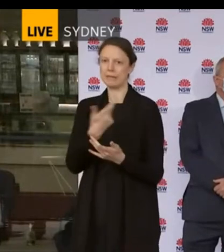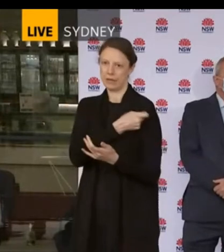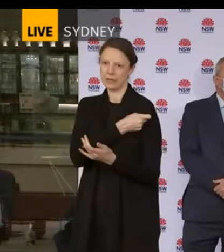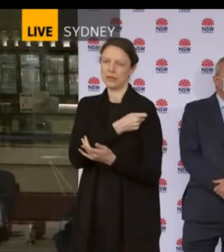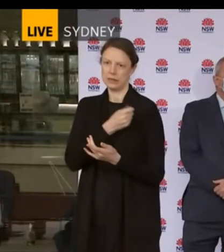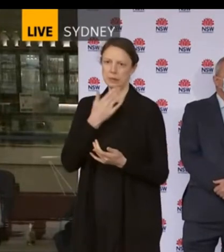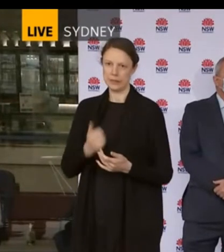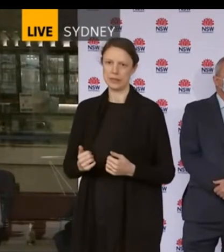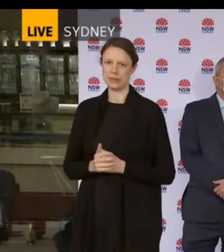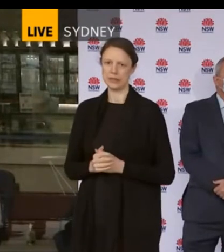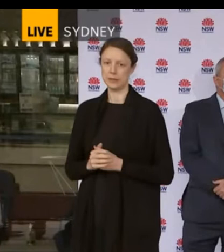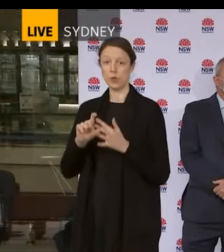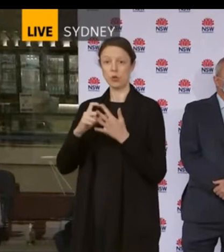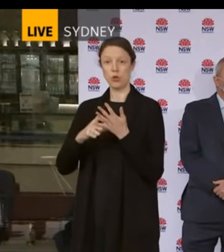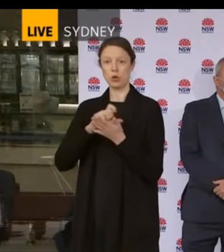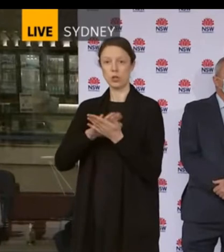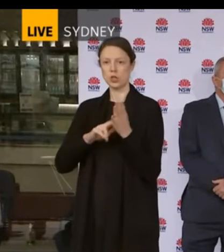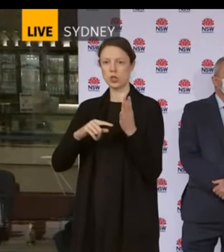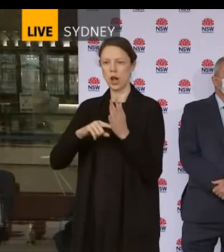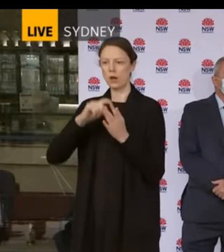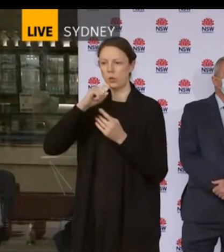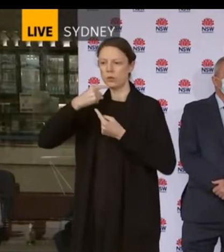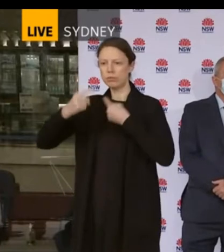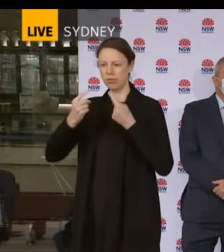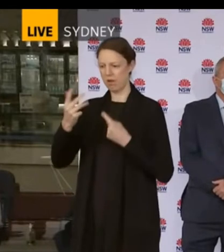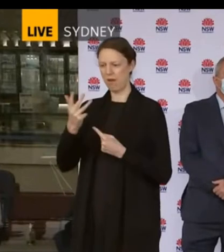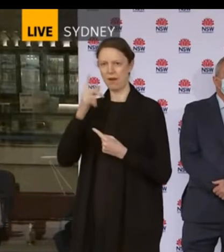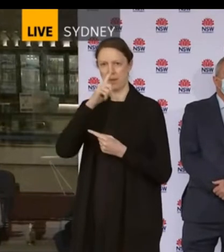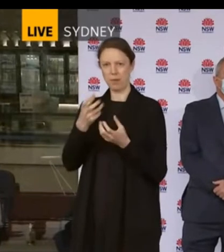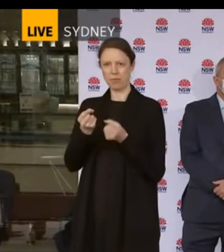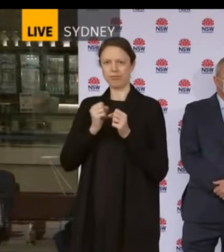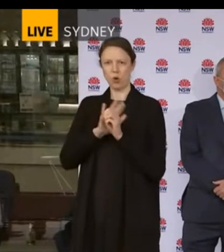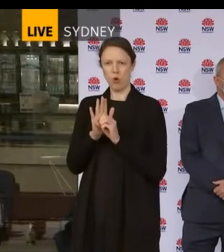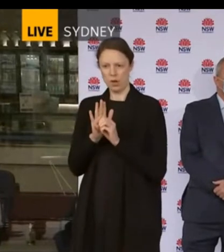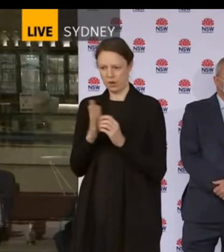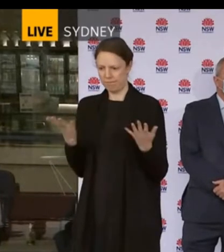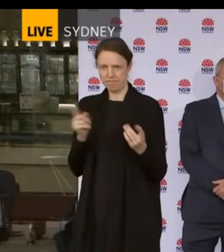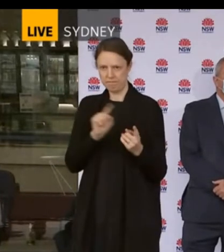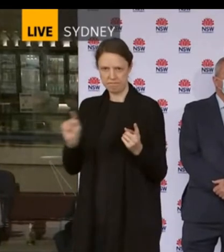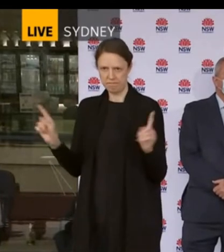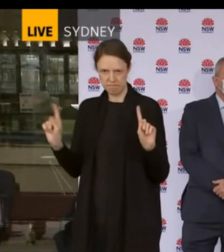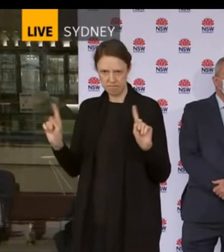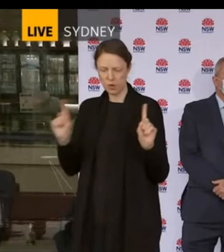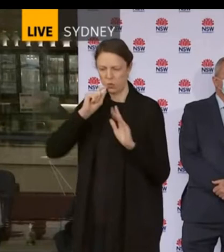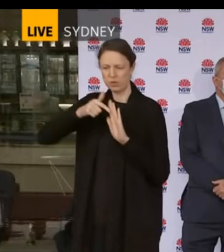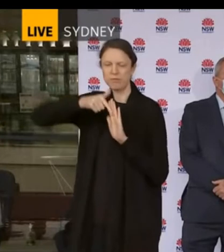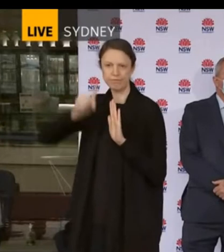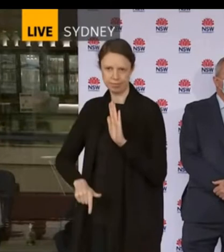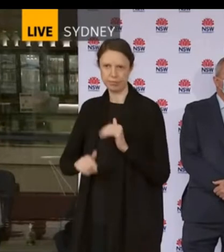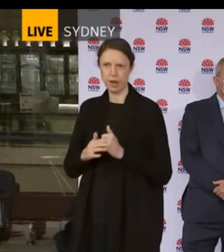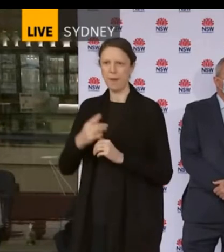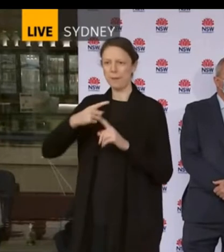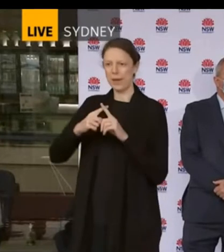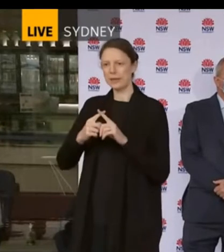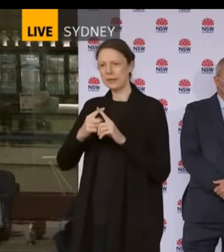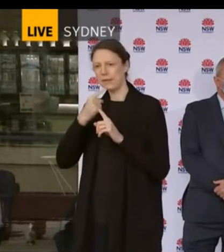Dr Chan will, of course, go through those cases that I described in some detail, and also give her update on